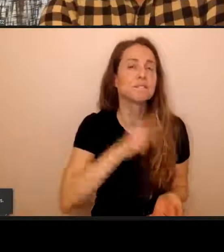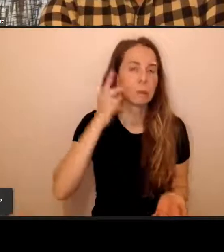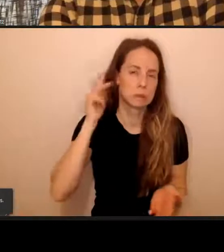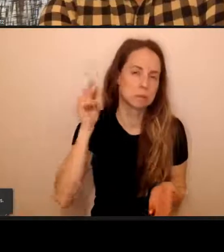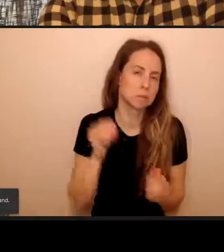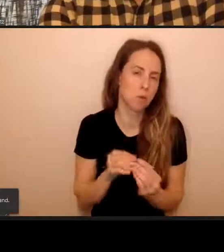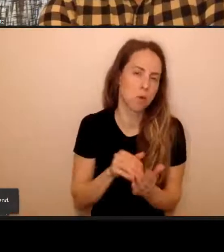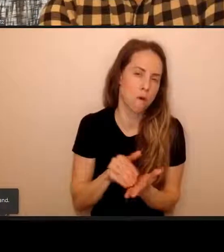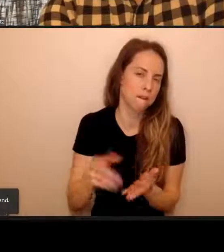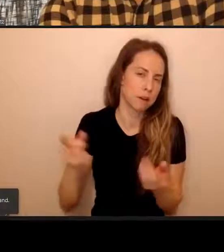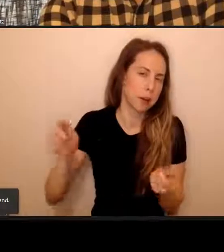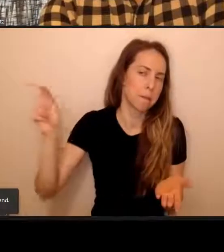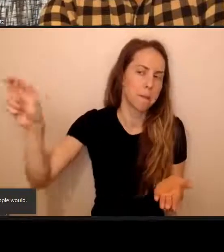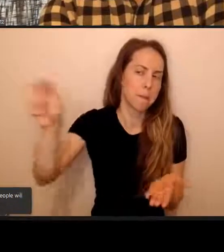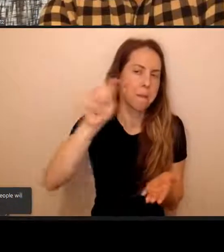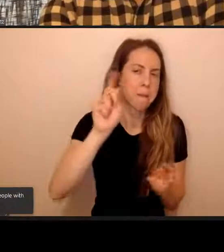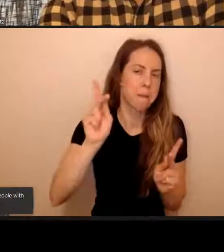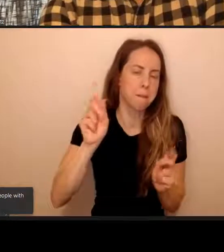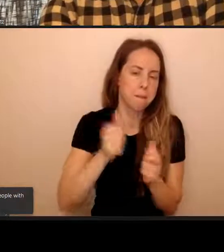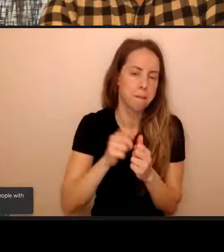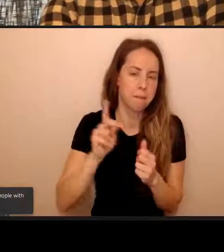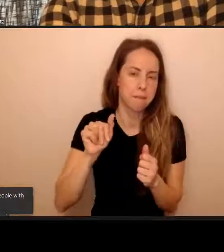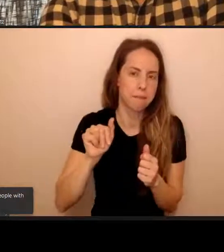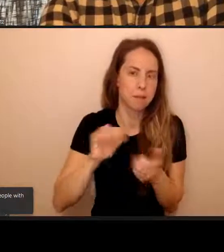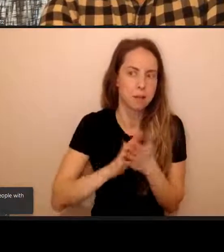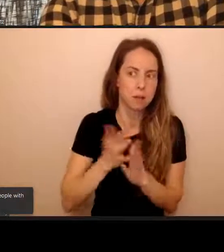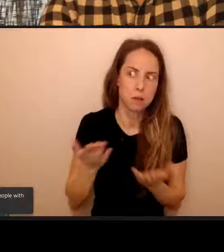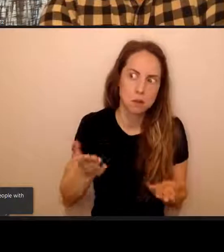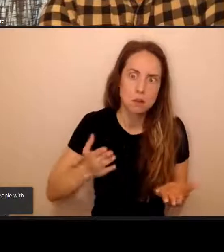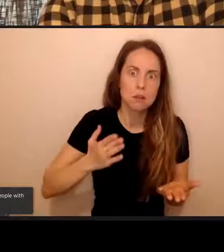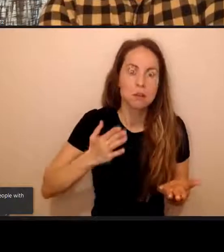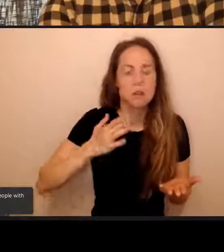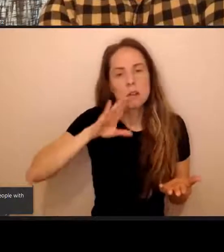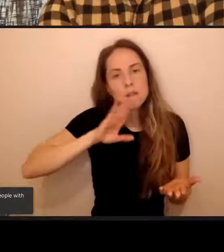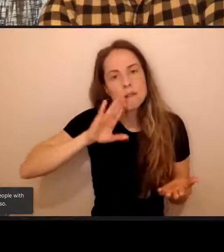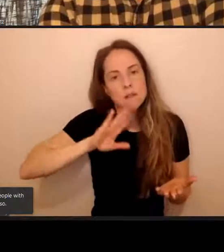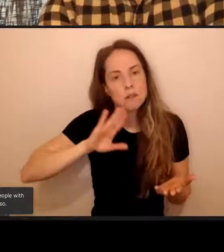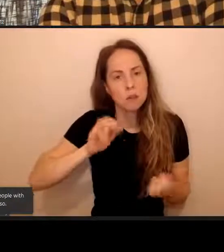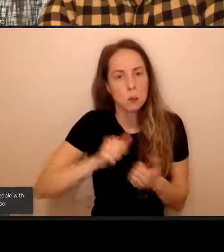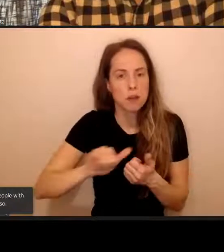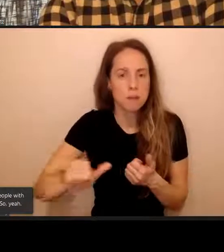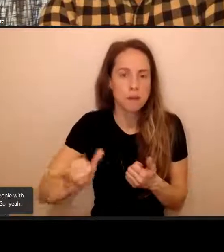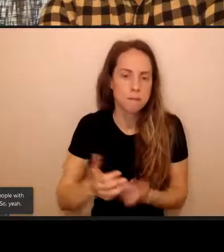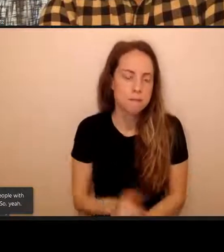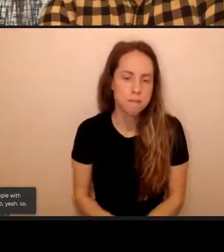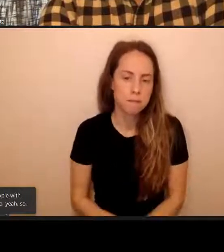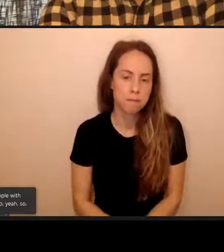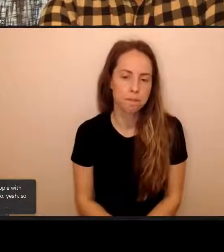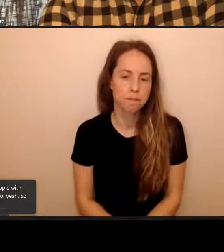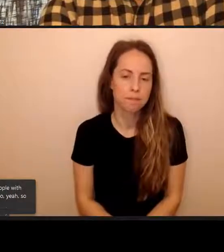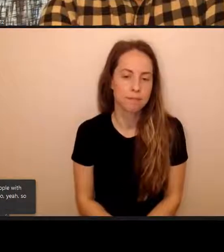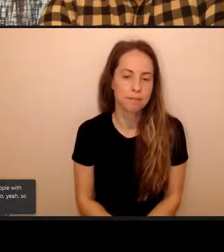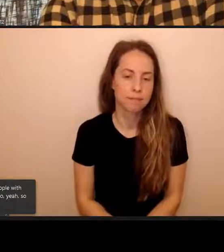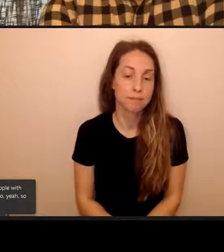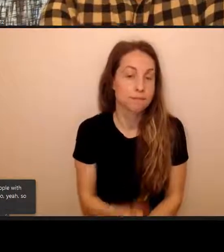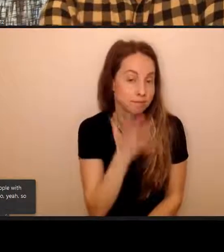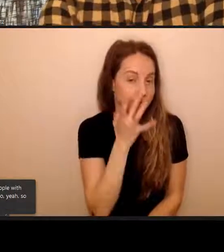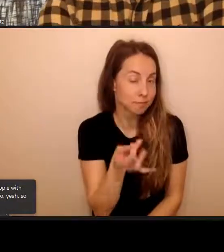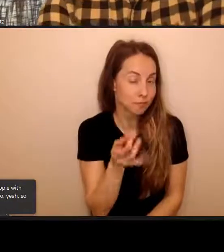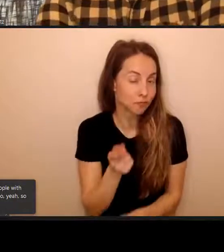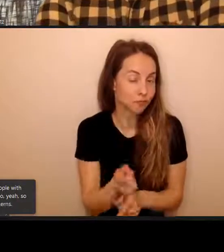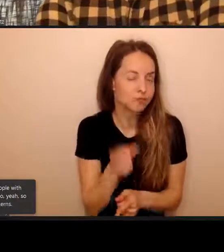countries, and people with disabilities being frustrated by that. So, so it's interesting, right, to see